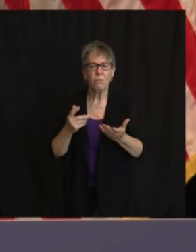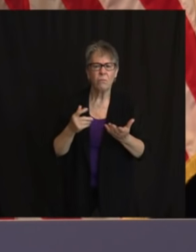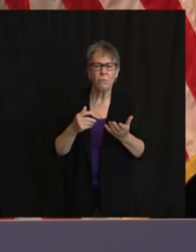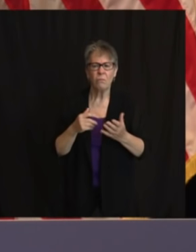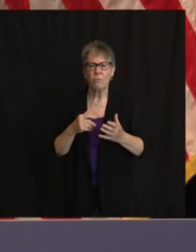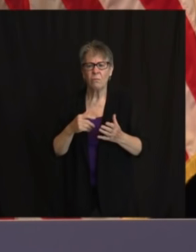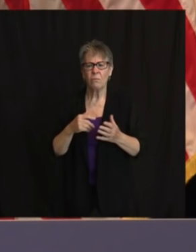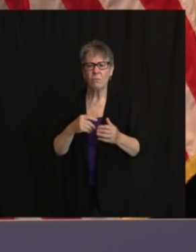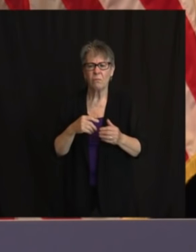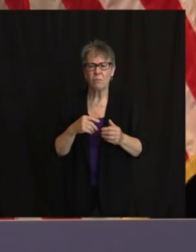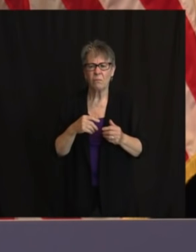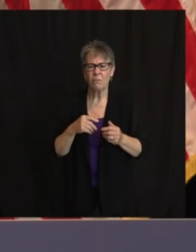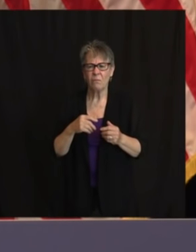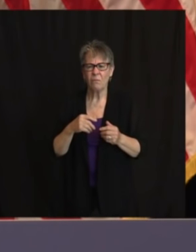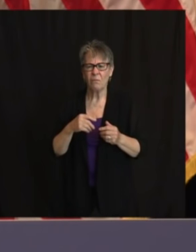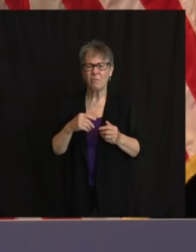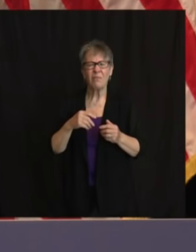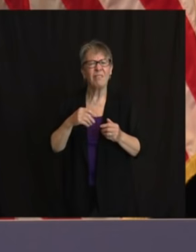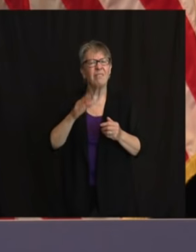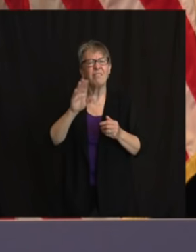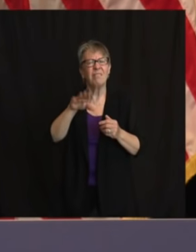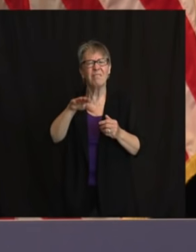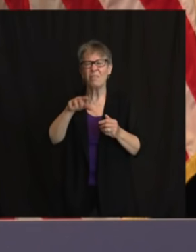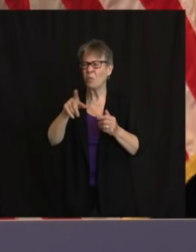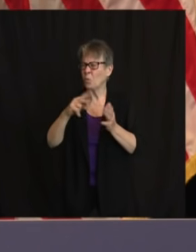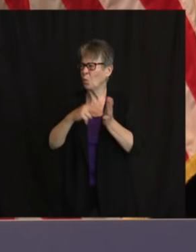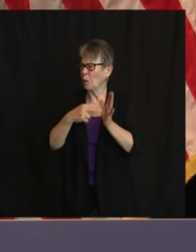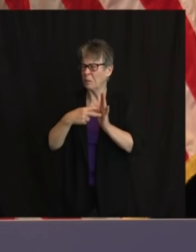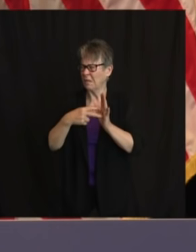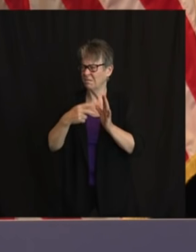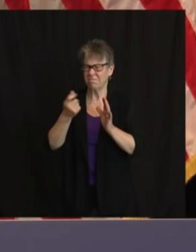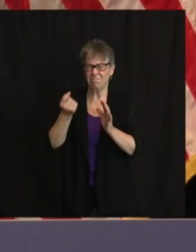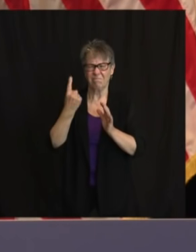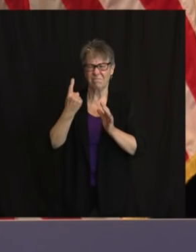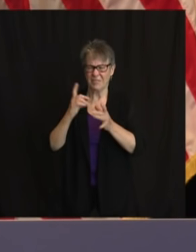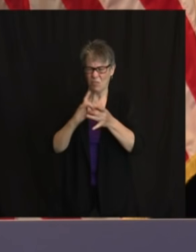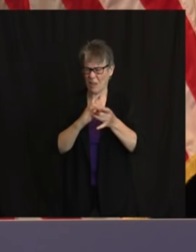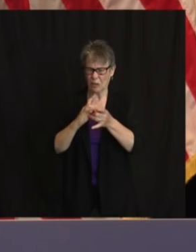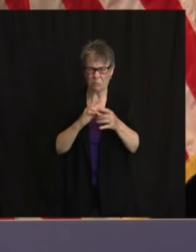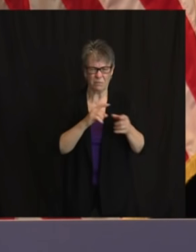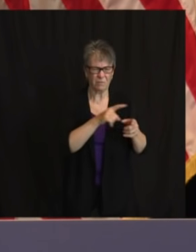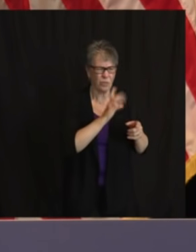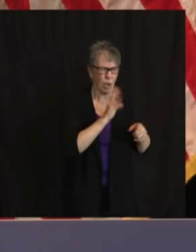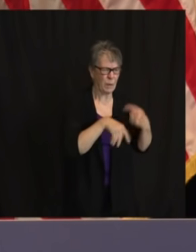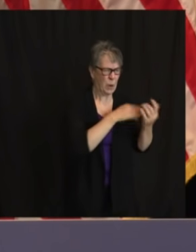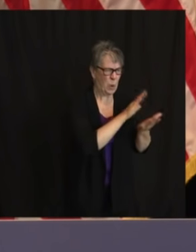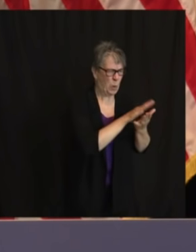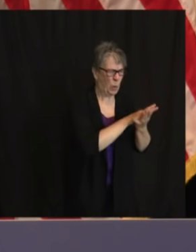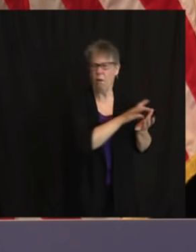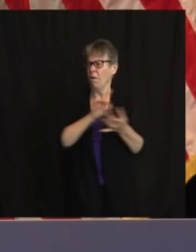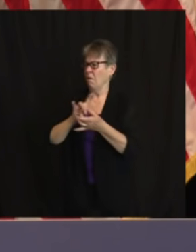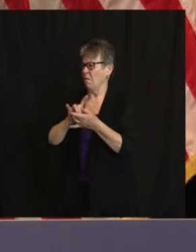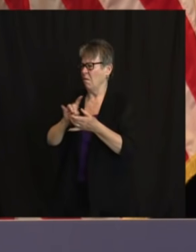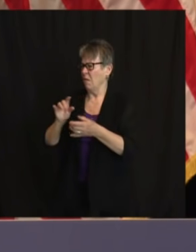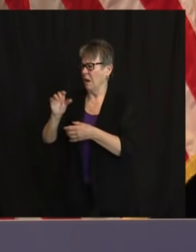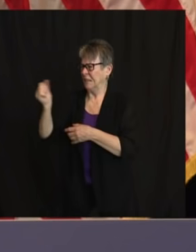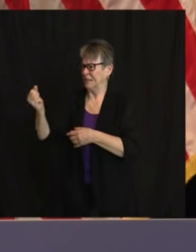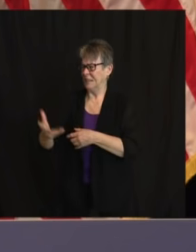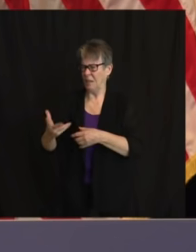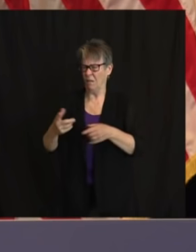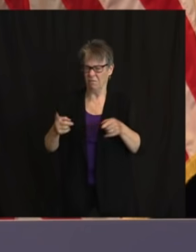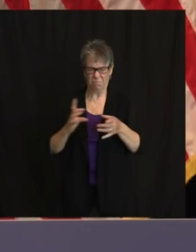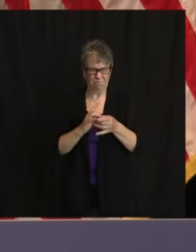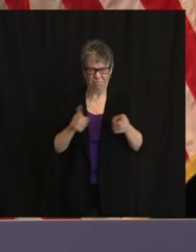if it seemed that. I'm not a lawyer. I'm going to practice without a license. I said this, I believe, last week, so this is not my call. This is a legal